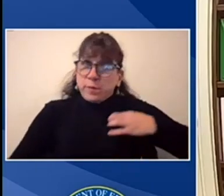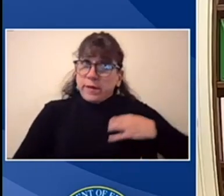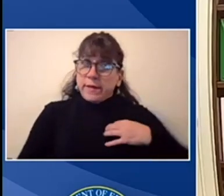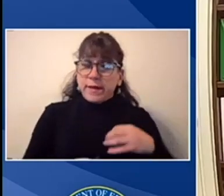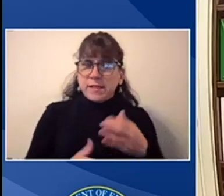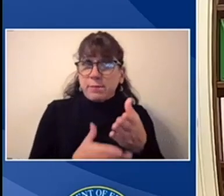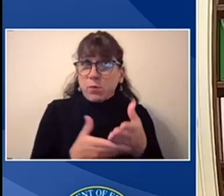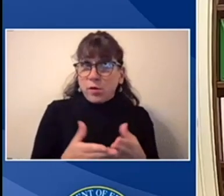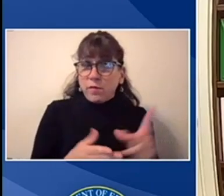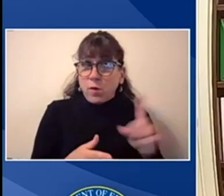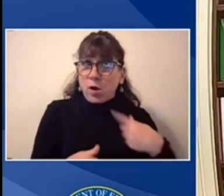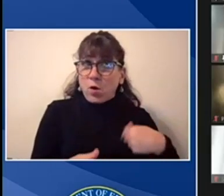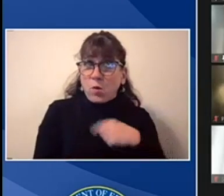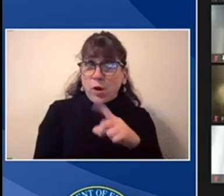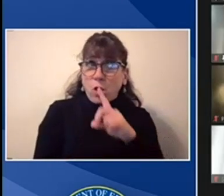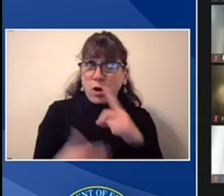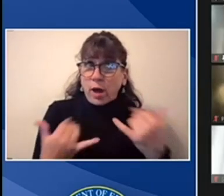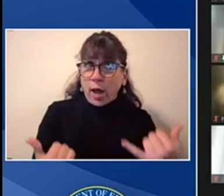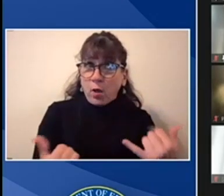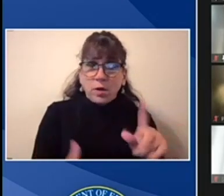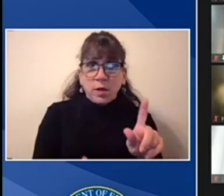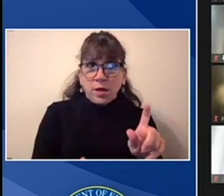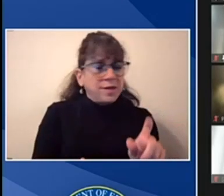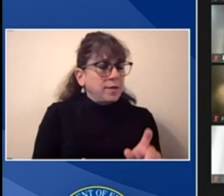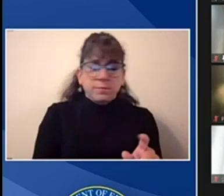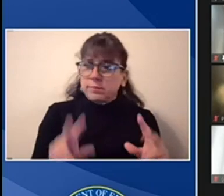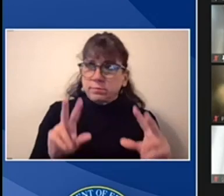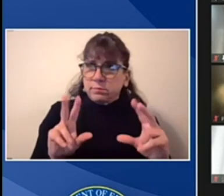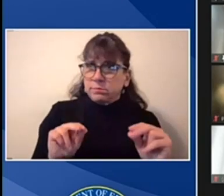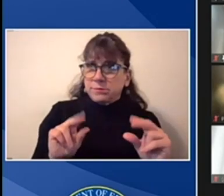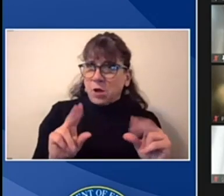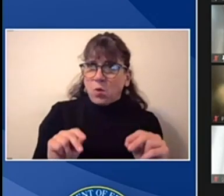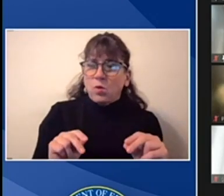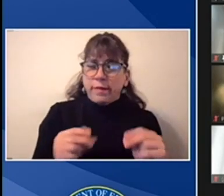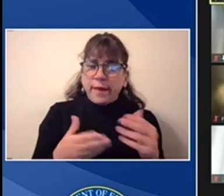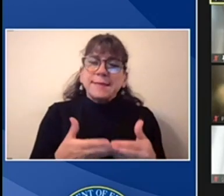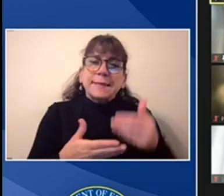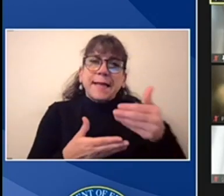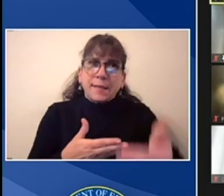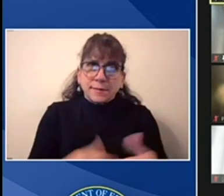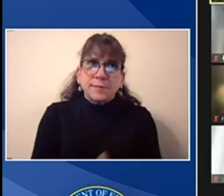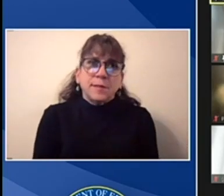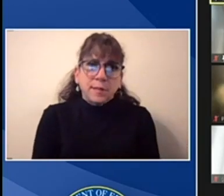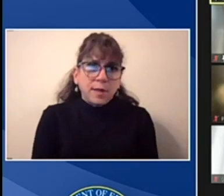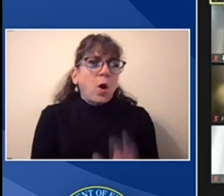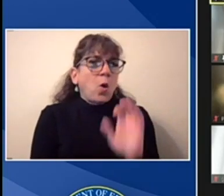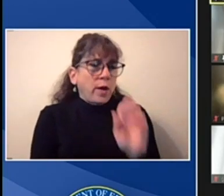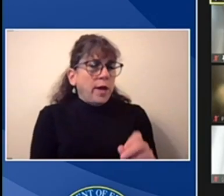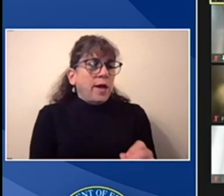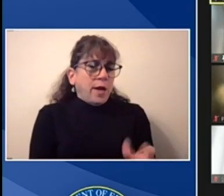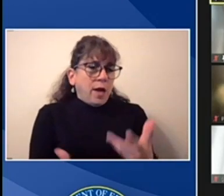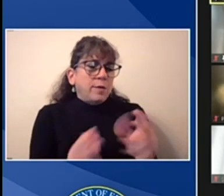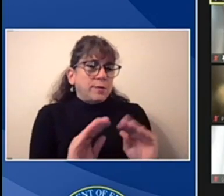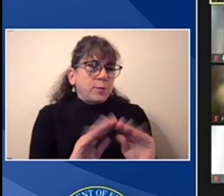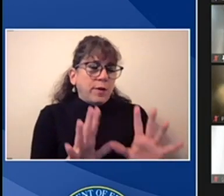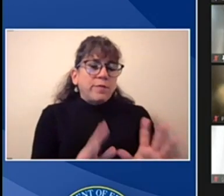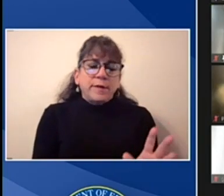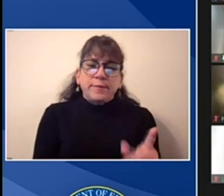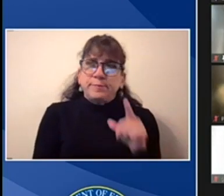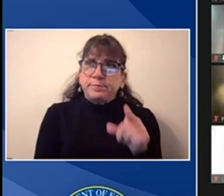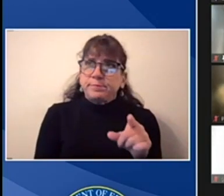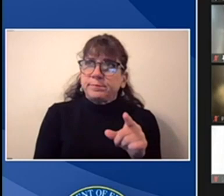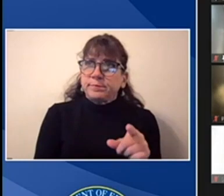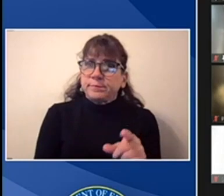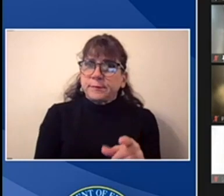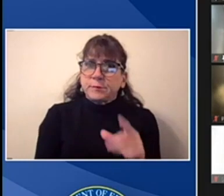we're at as well right now. No, I think that also that is next. Later. Okay, mm-hmm. Just making sure. Yeah. So yeah, we've tried to section